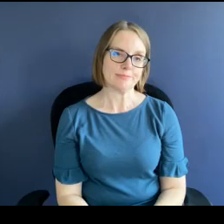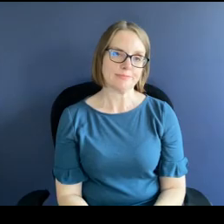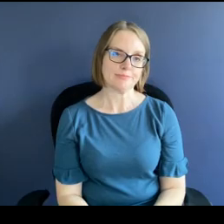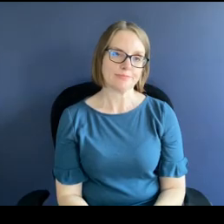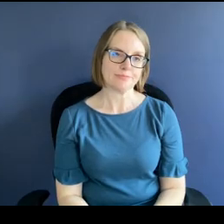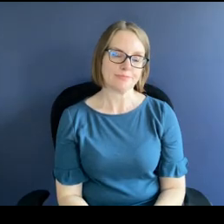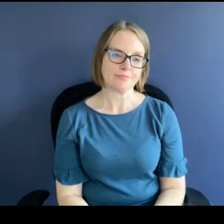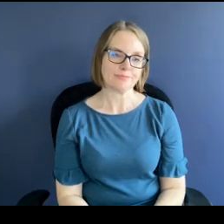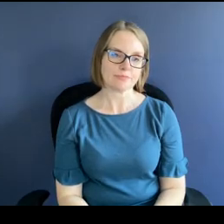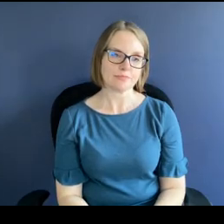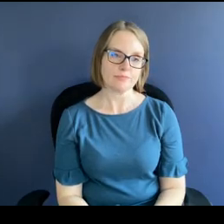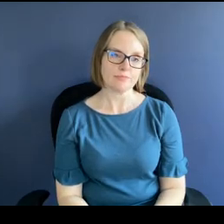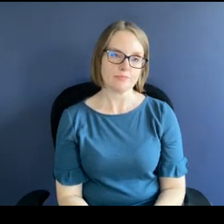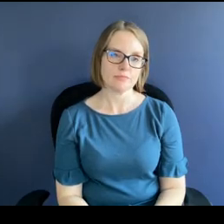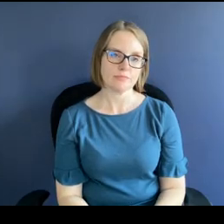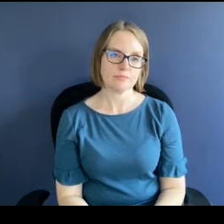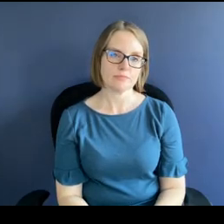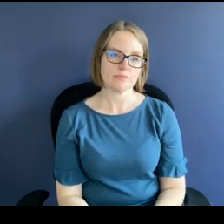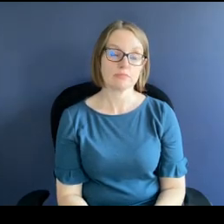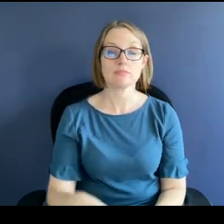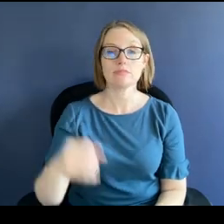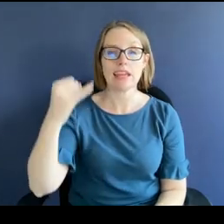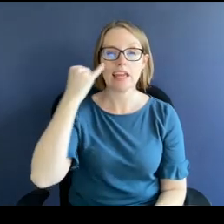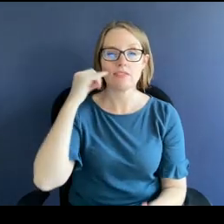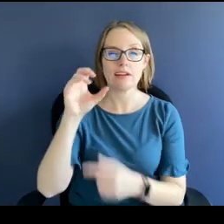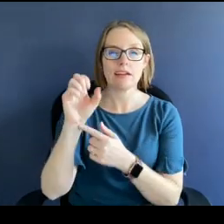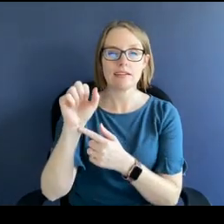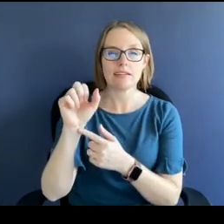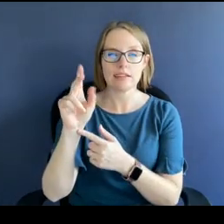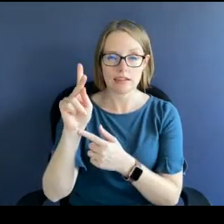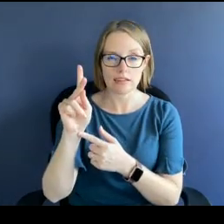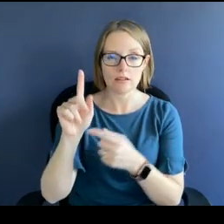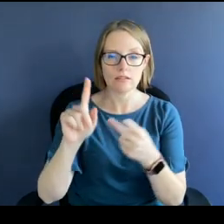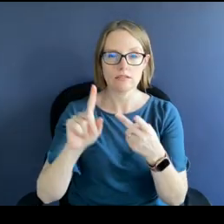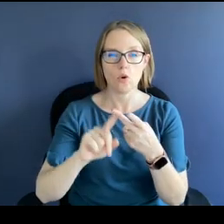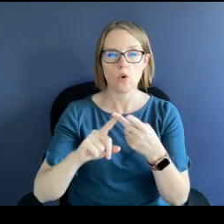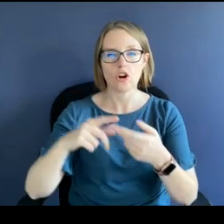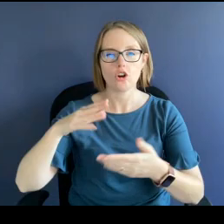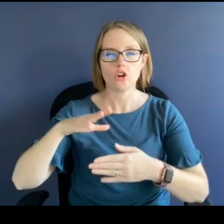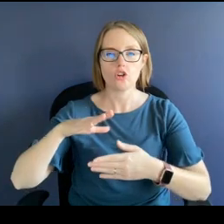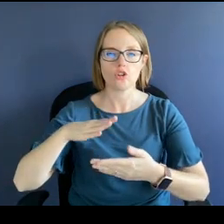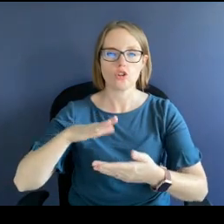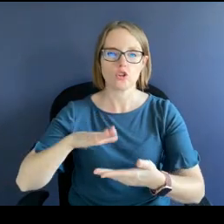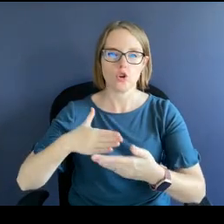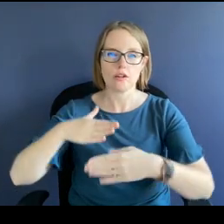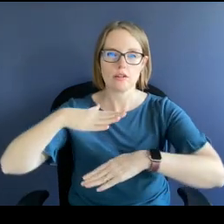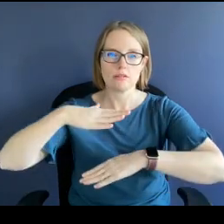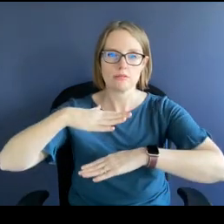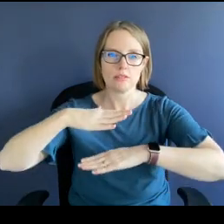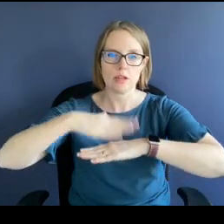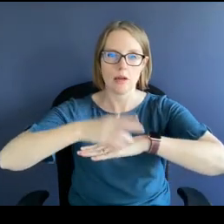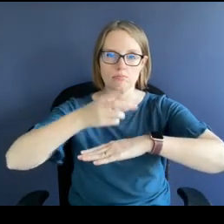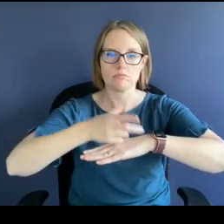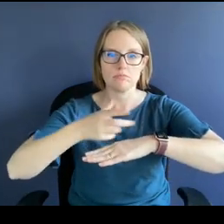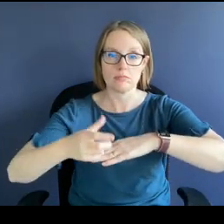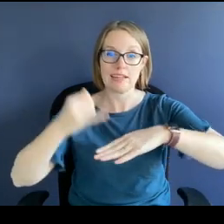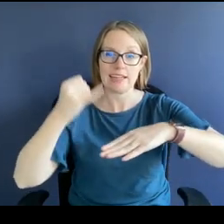Where knee spaces are provided below sinks and cooktops, it is